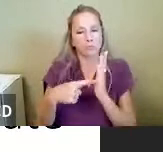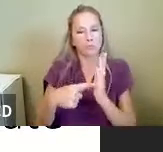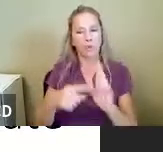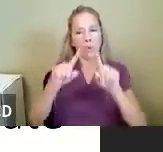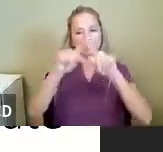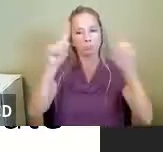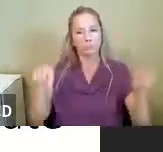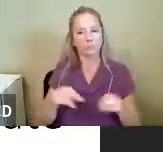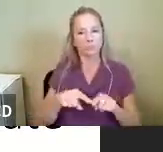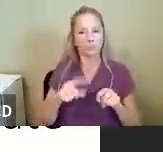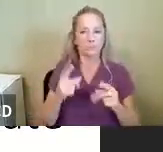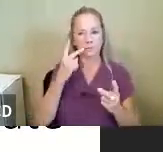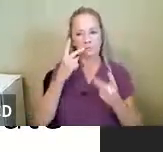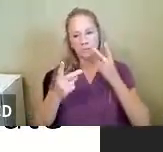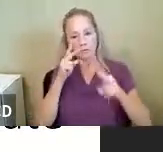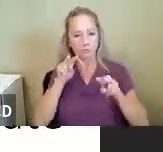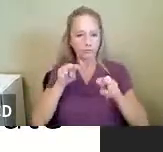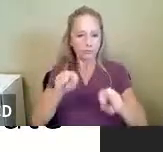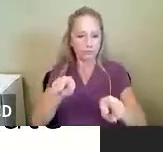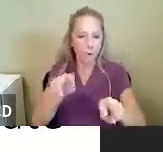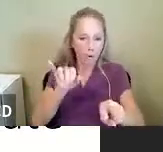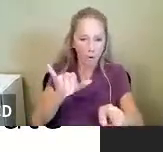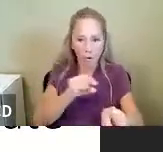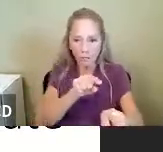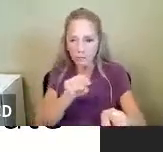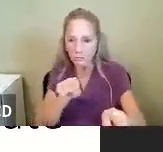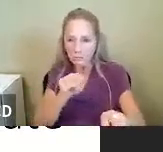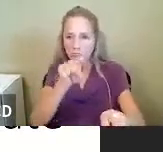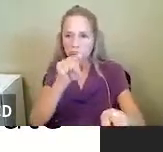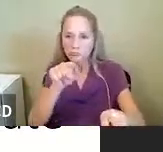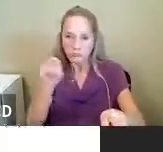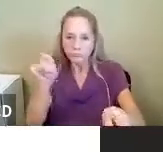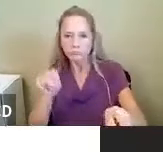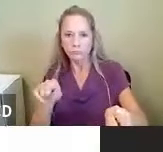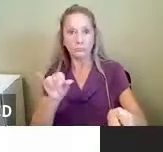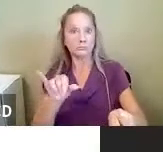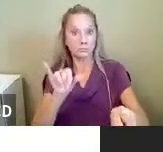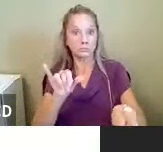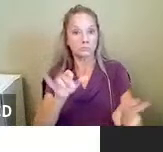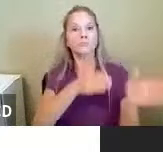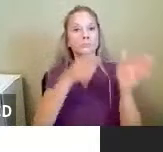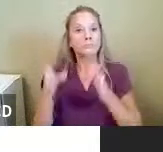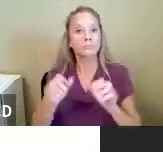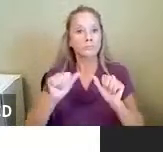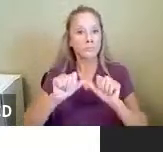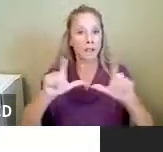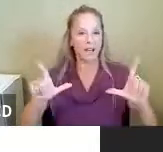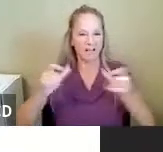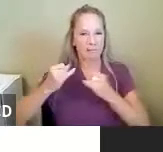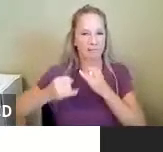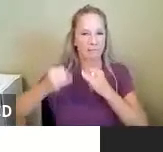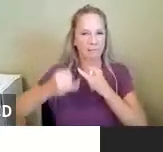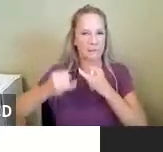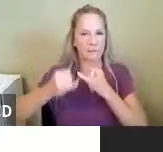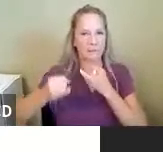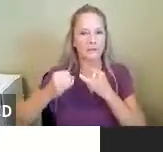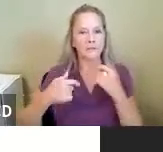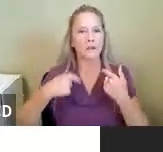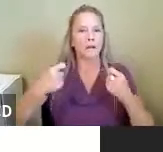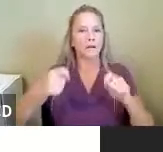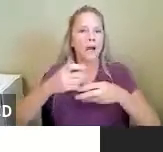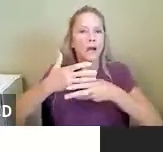and then explain it just a little bit. And then my final slide, next slide, please. So I tried just to